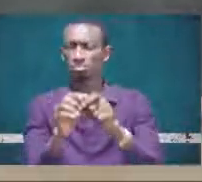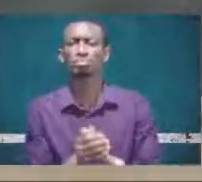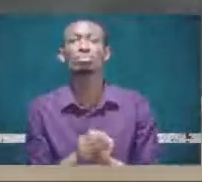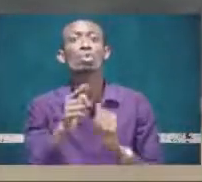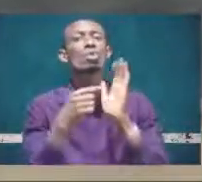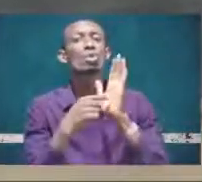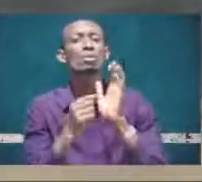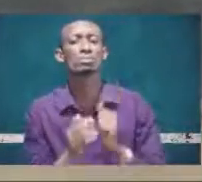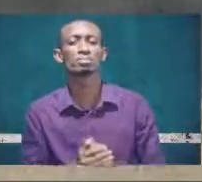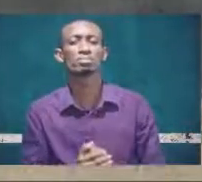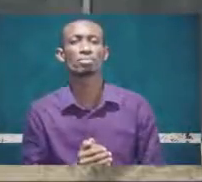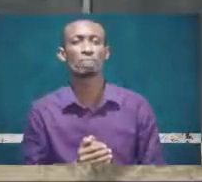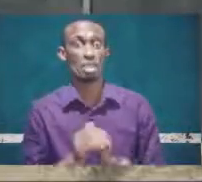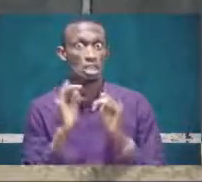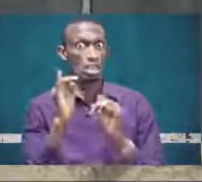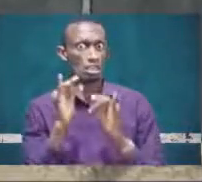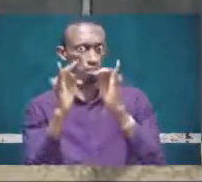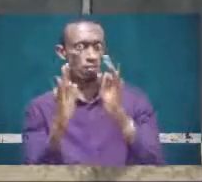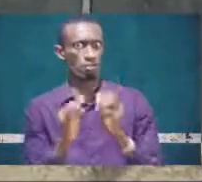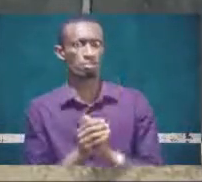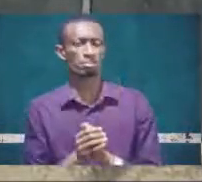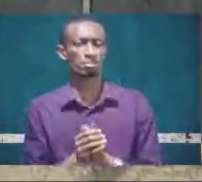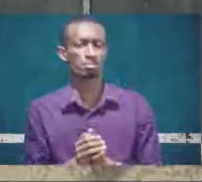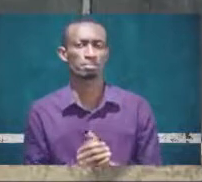when if this is,